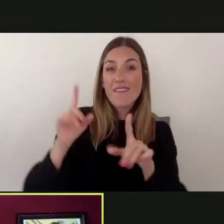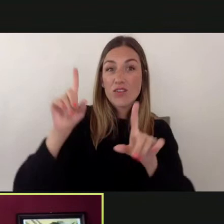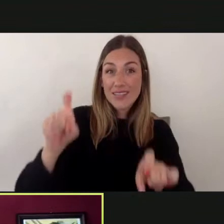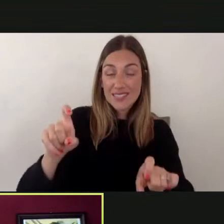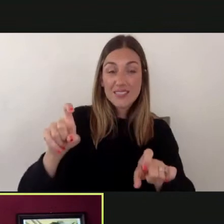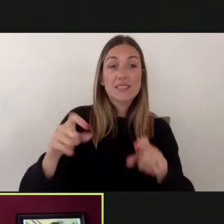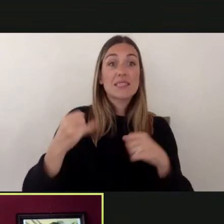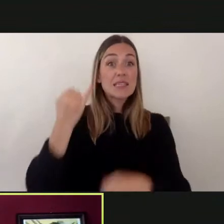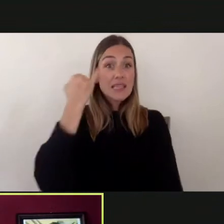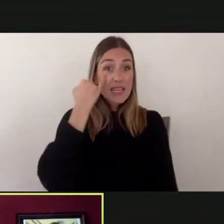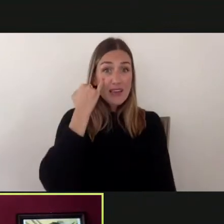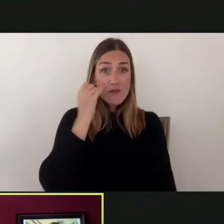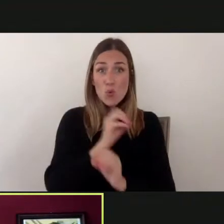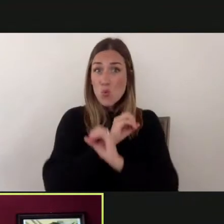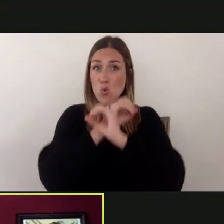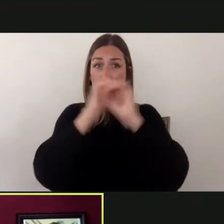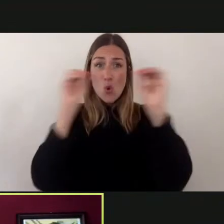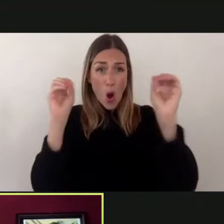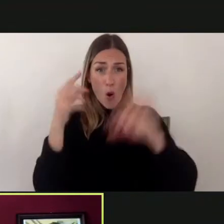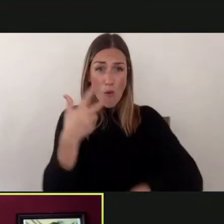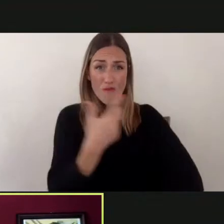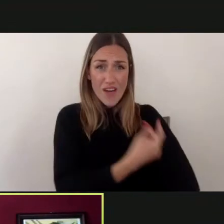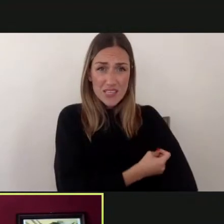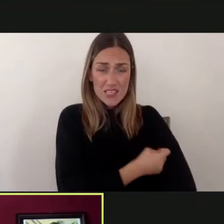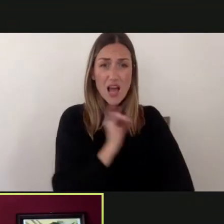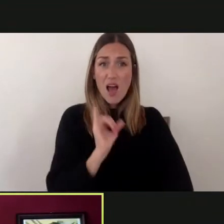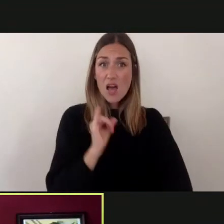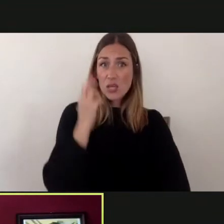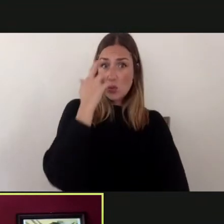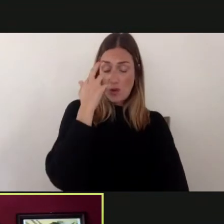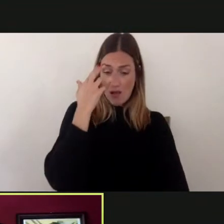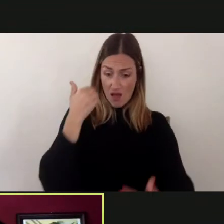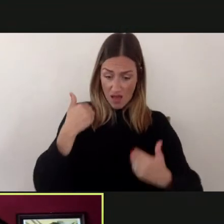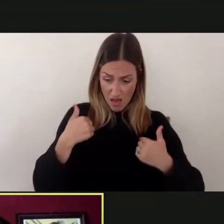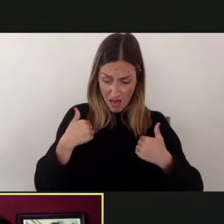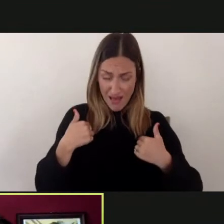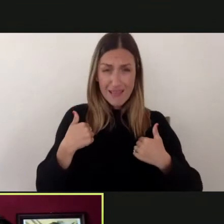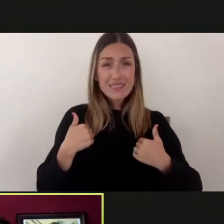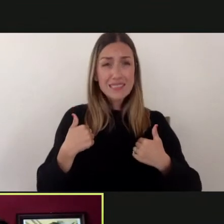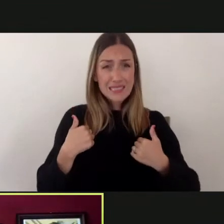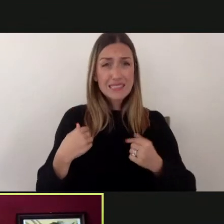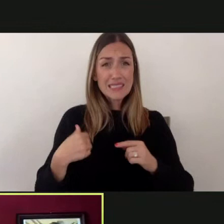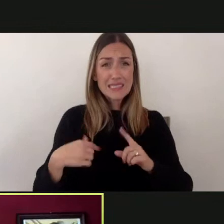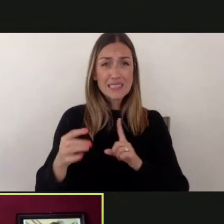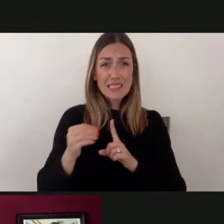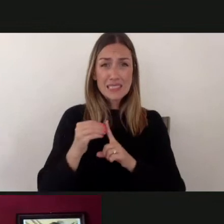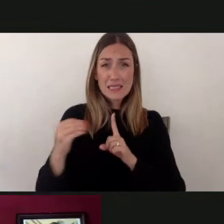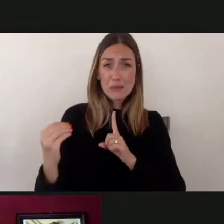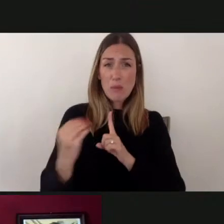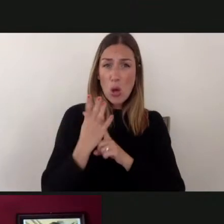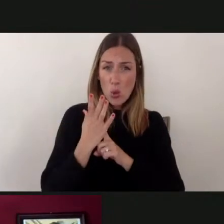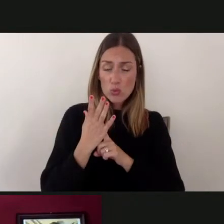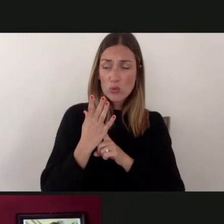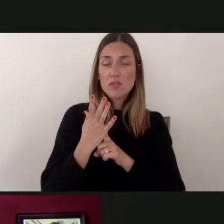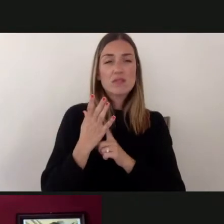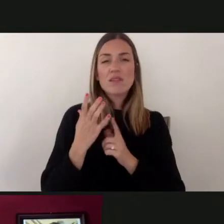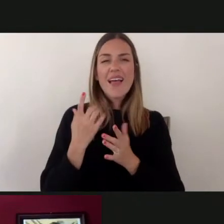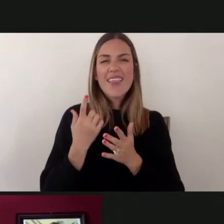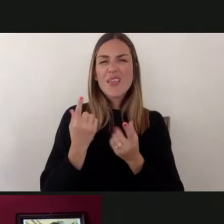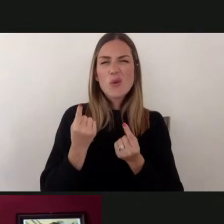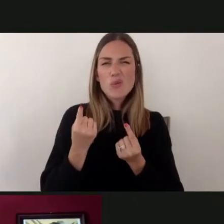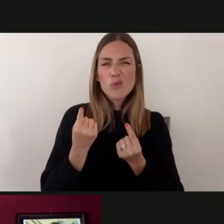are unvaccinated and you discover that you have been exposed to someone with COVID, what is the